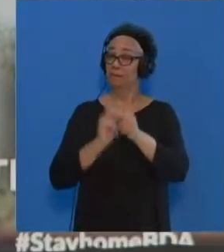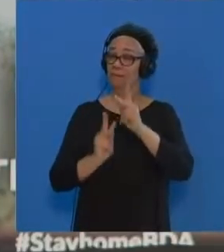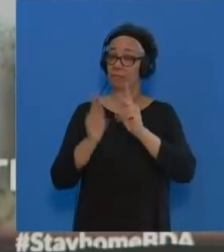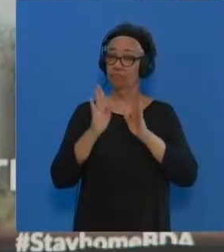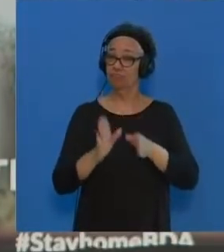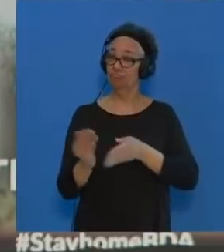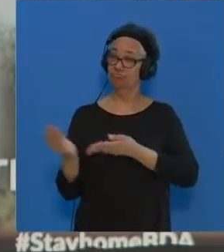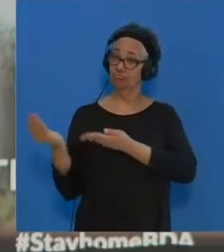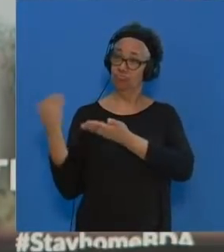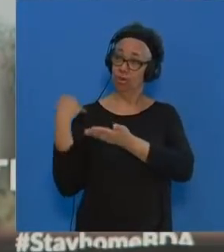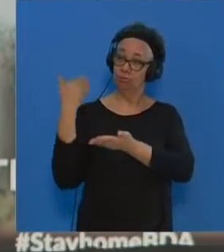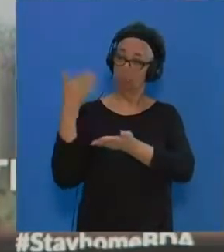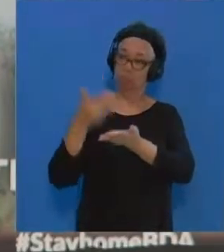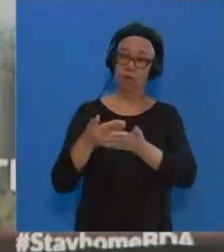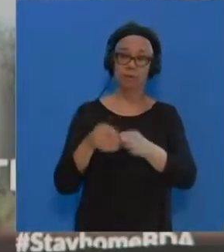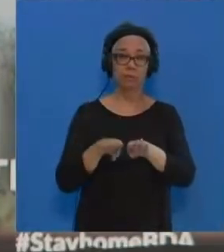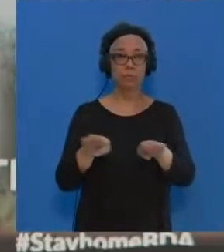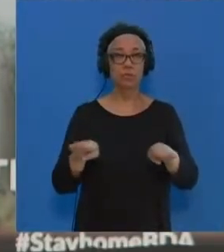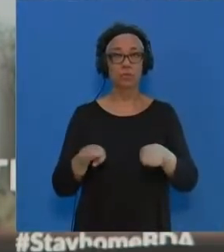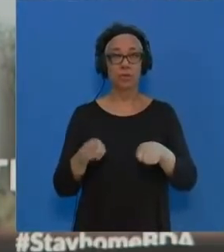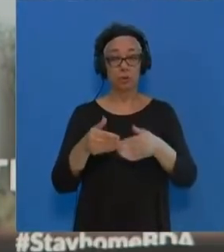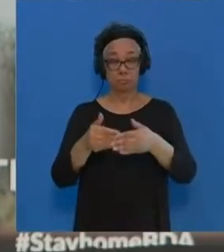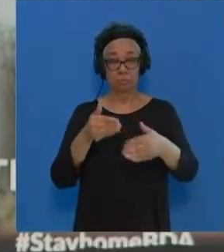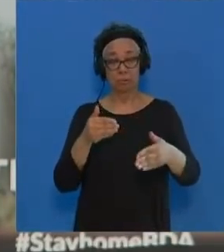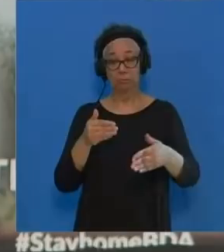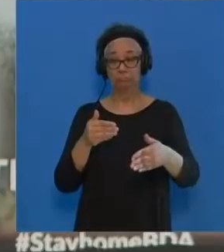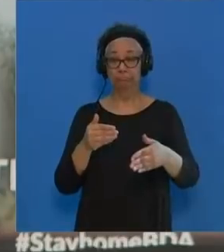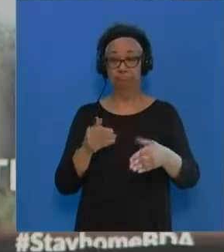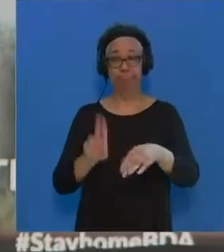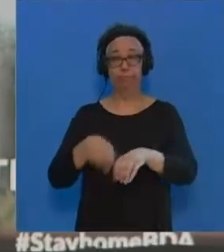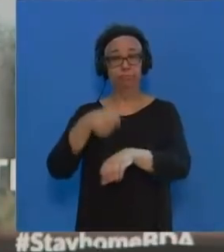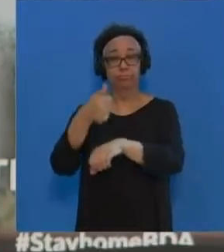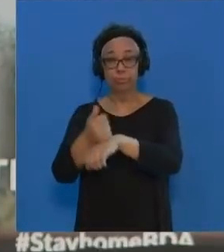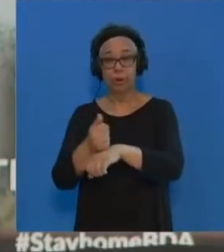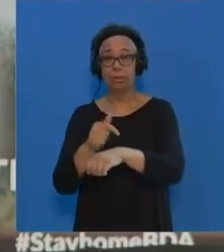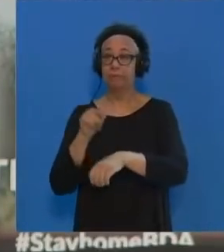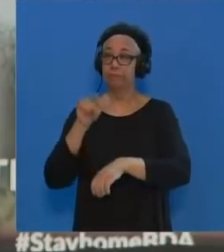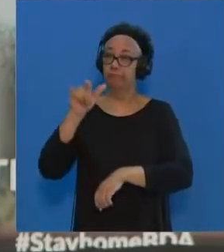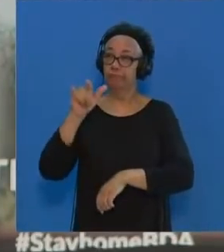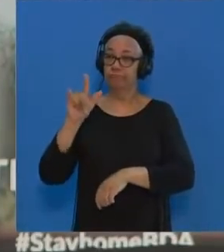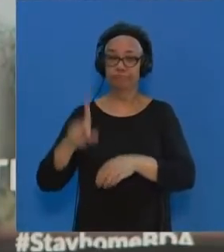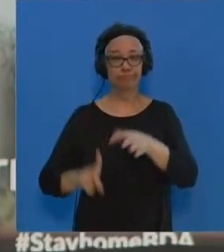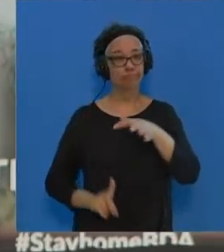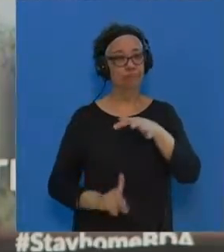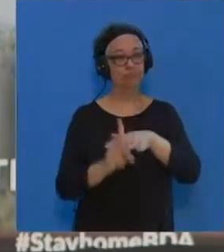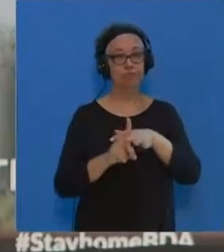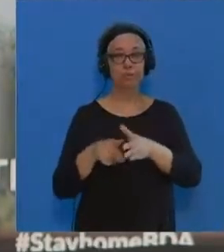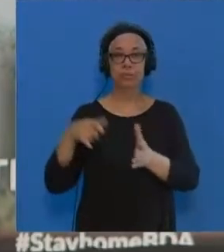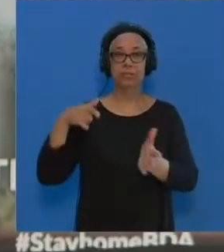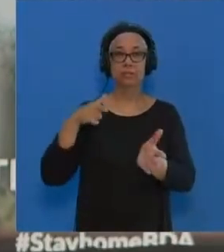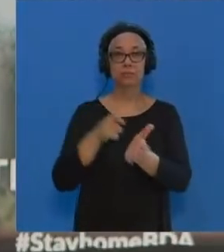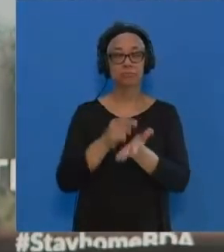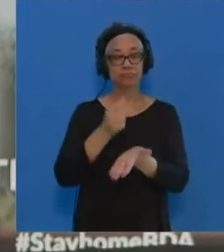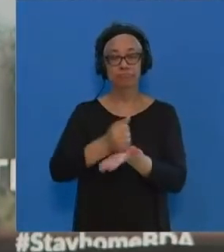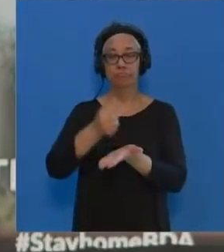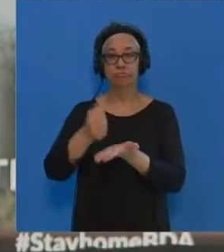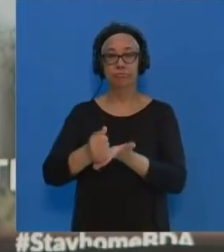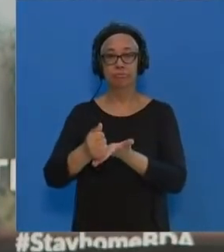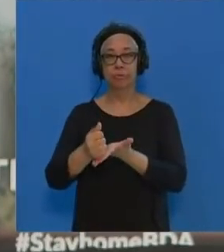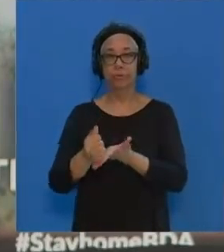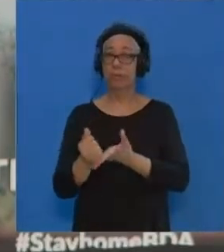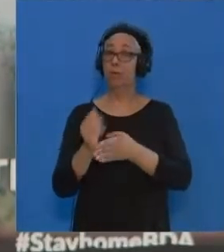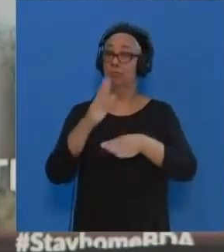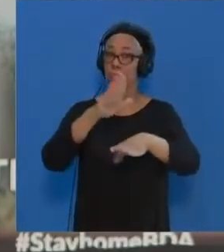Bermuda. Before, they just booked the flight, showed up at the airport with their passport, and boarded the